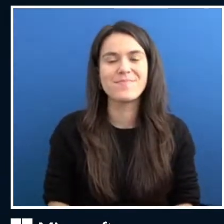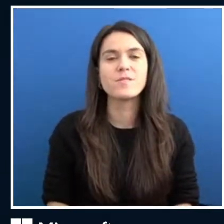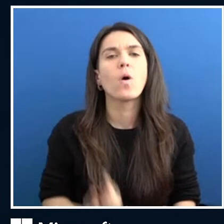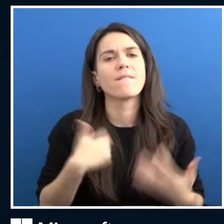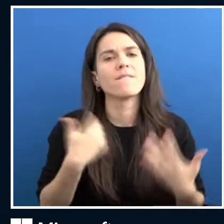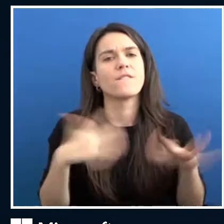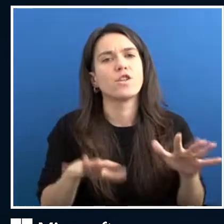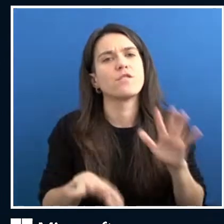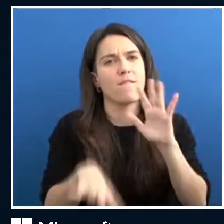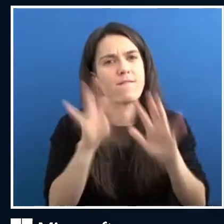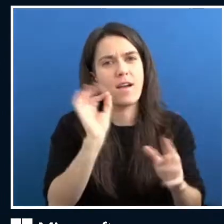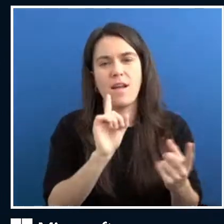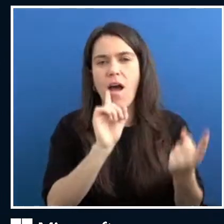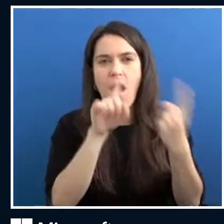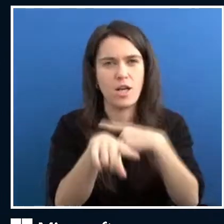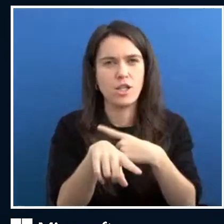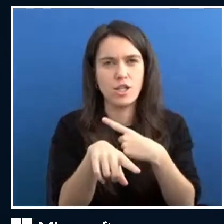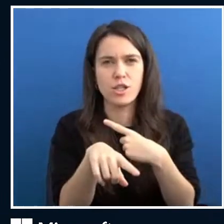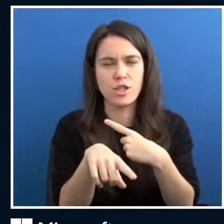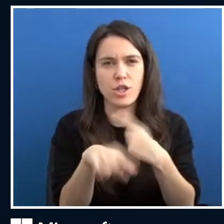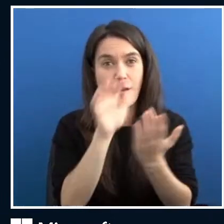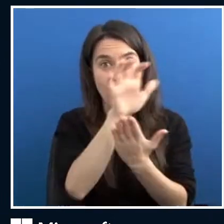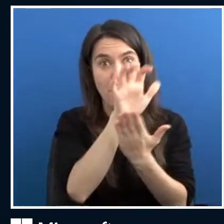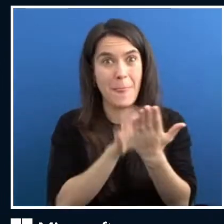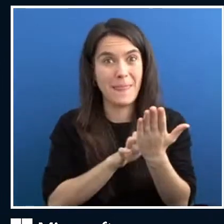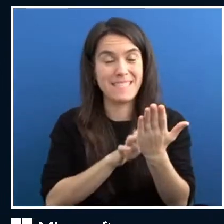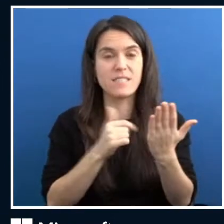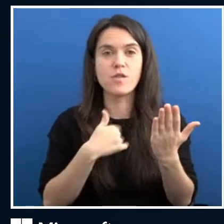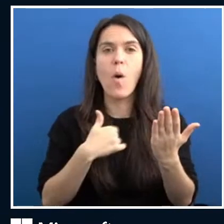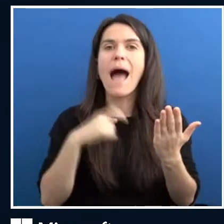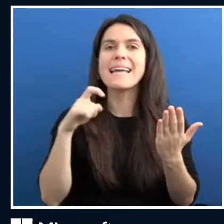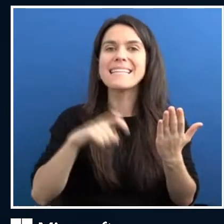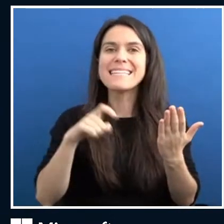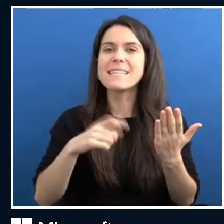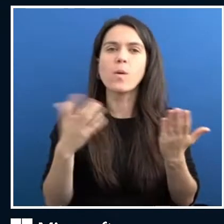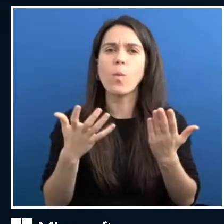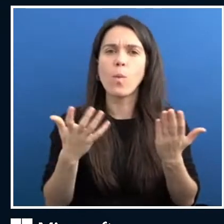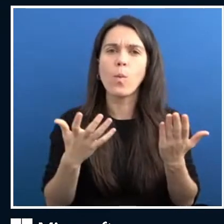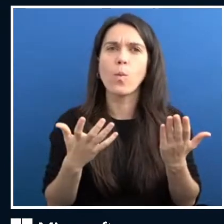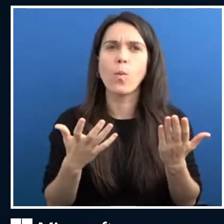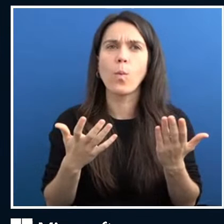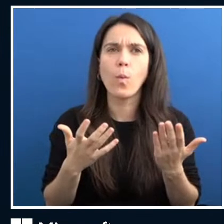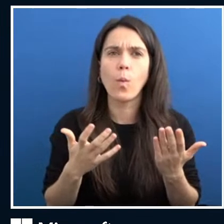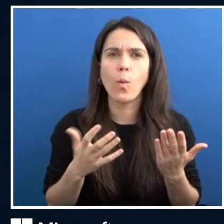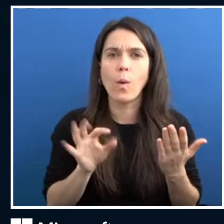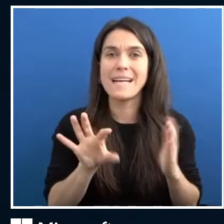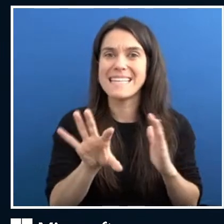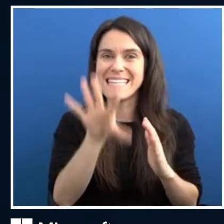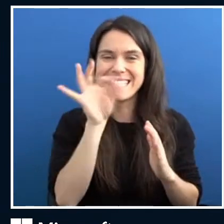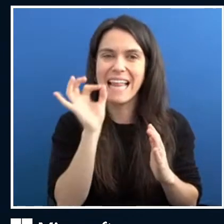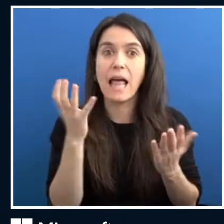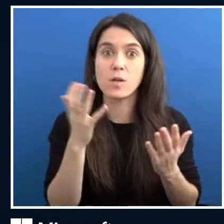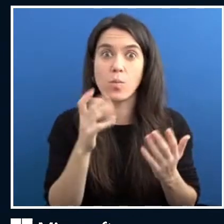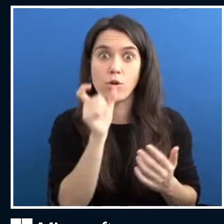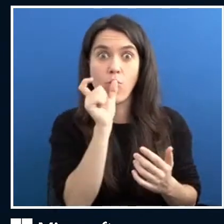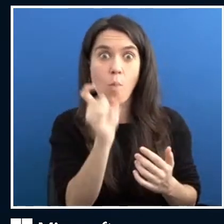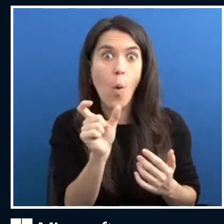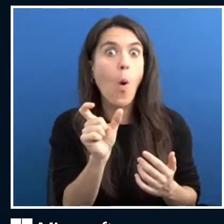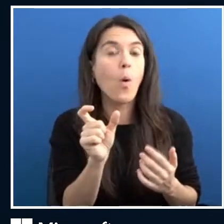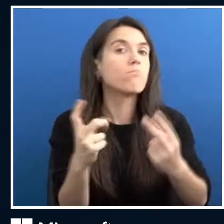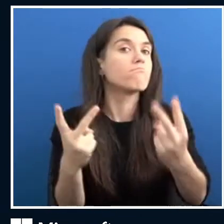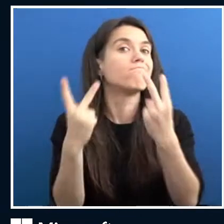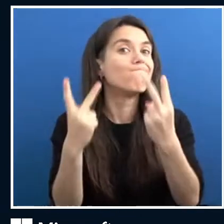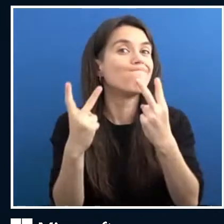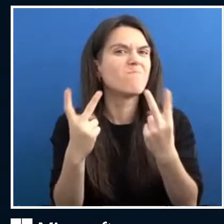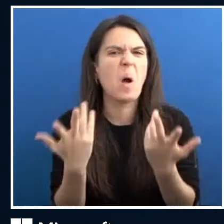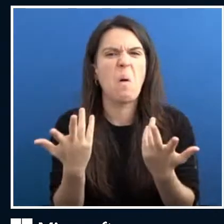text. So what I needed to do was I needed to predict whether the word was a keyword or not. So I know